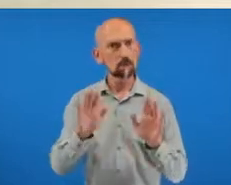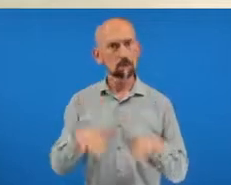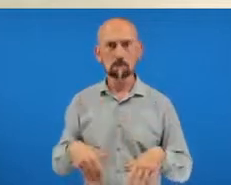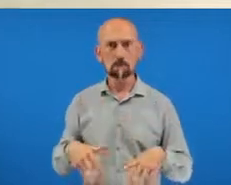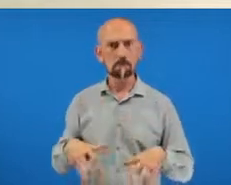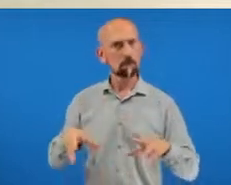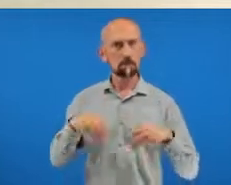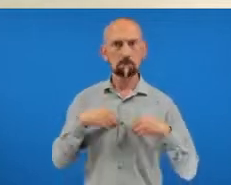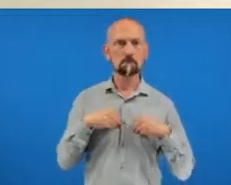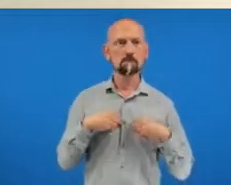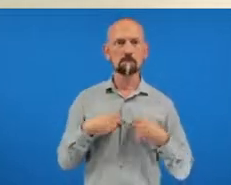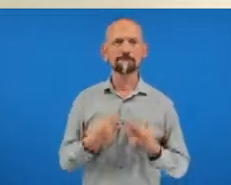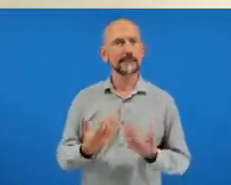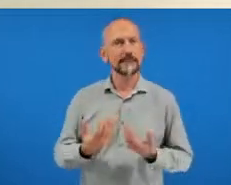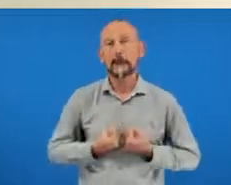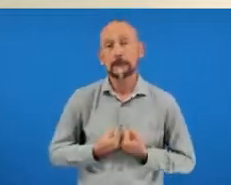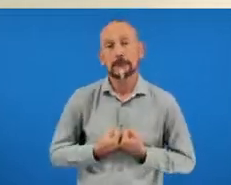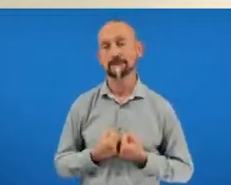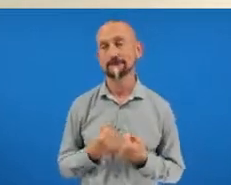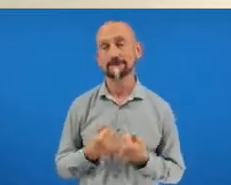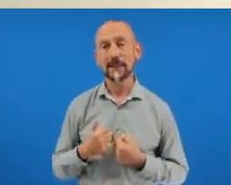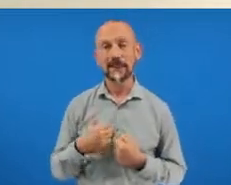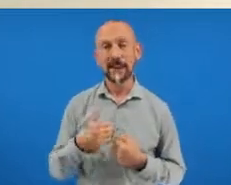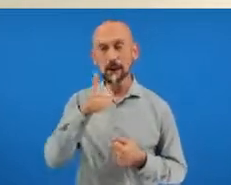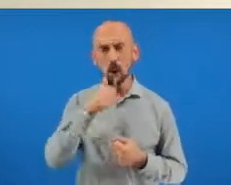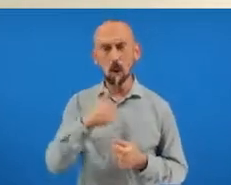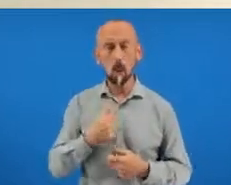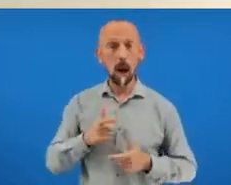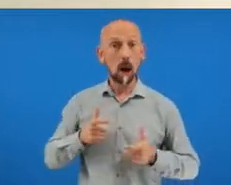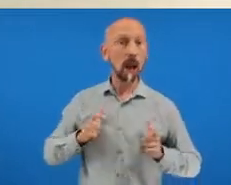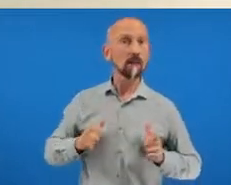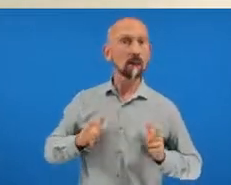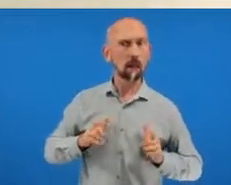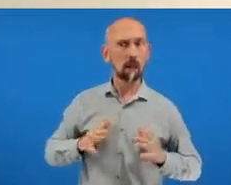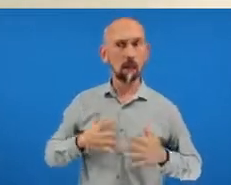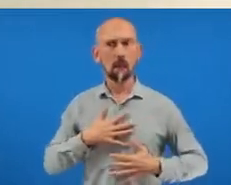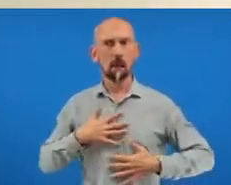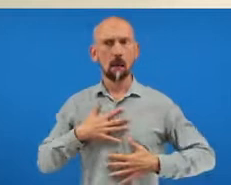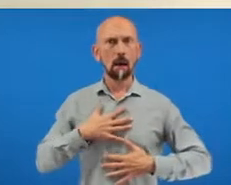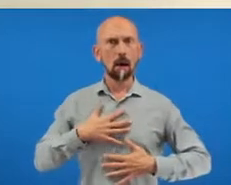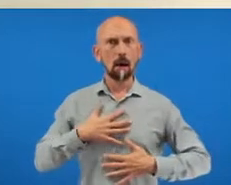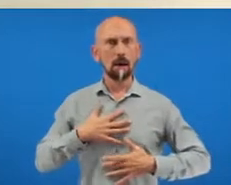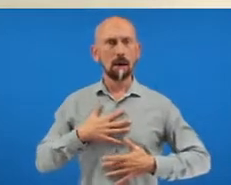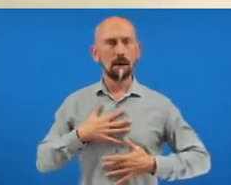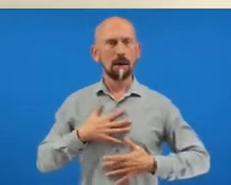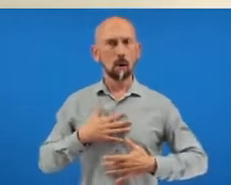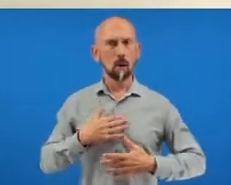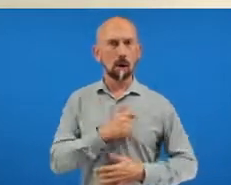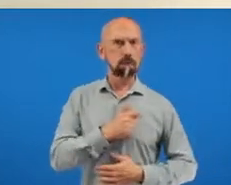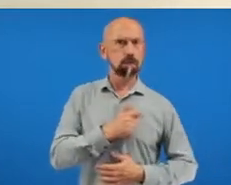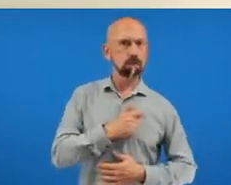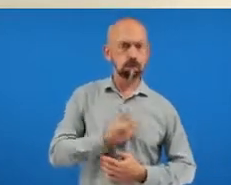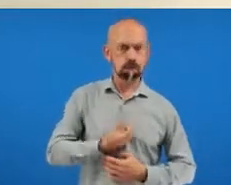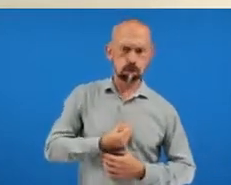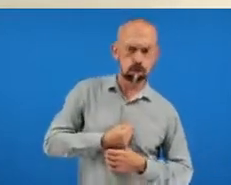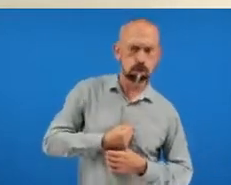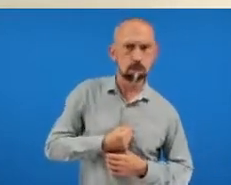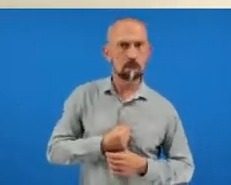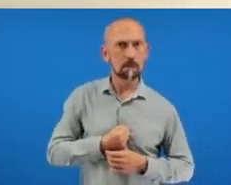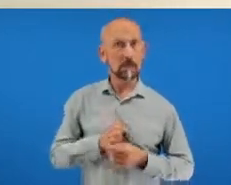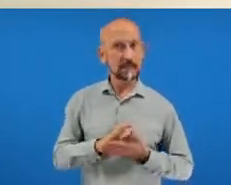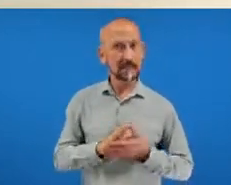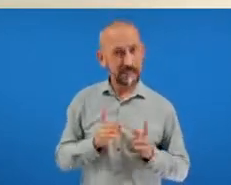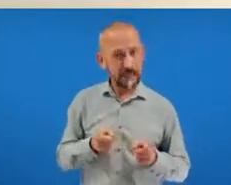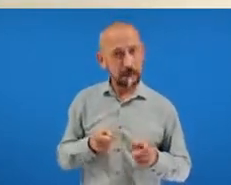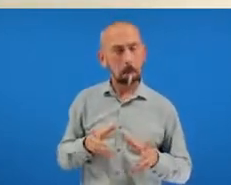feel a bit out of my comfort zone here, or I feel my heart racing, and by acknowledging it, for me anyway, and accepting it, it sort